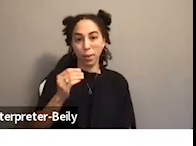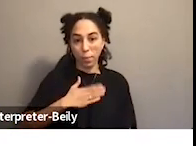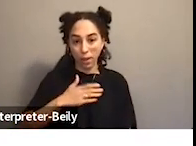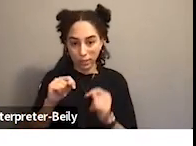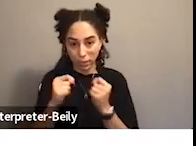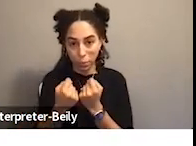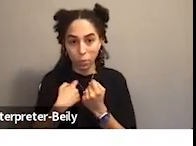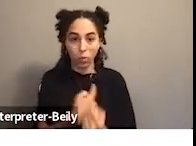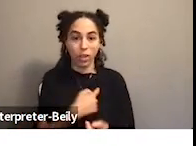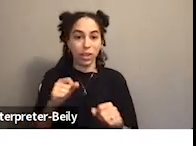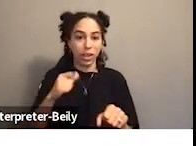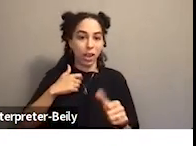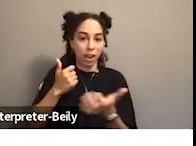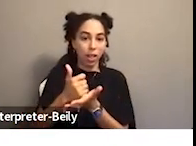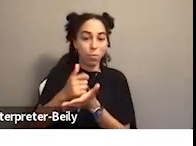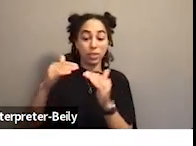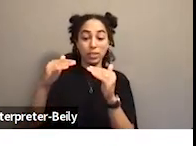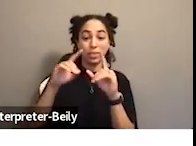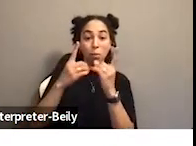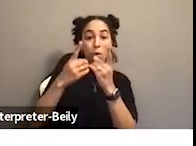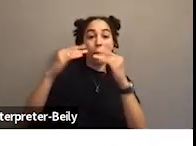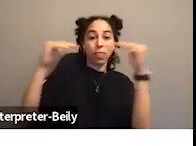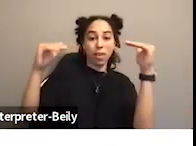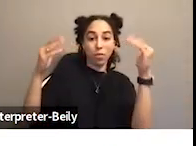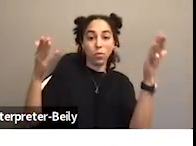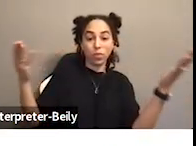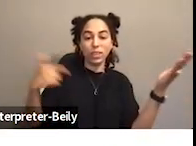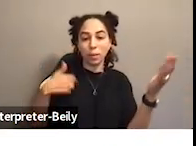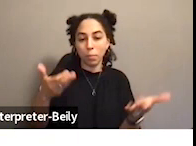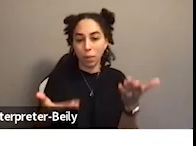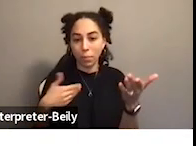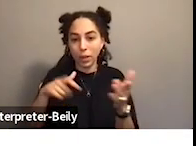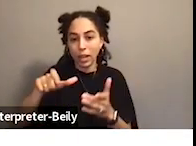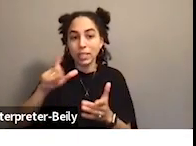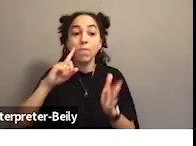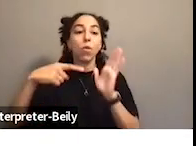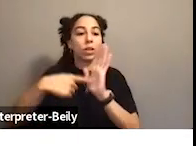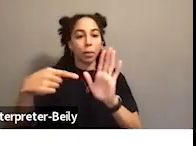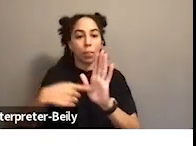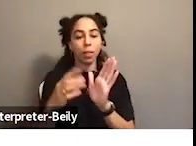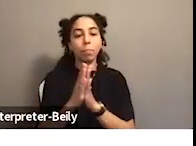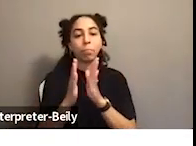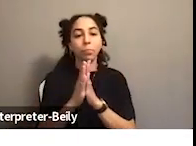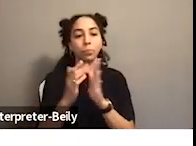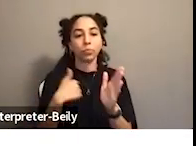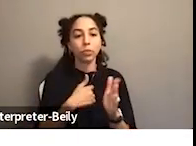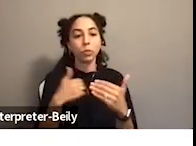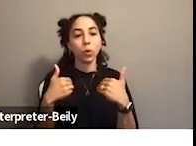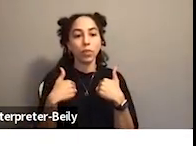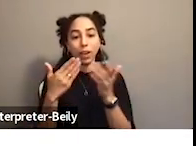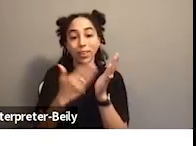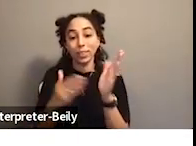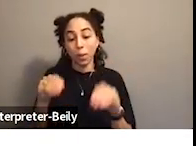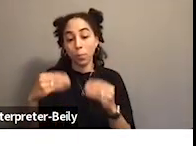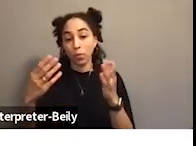we can then help at the department level with things that might be necessary. For instance, we have had some providers